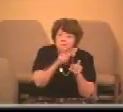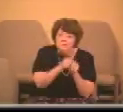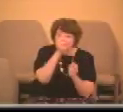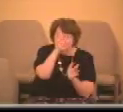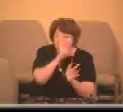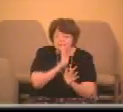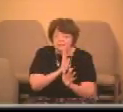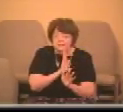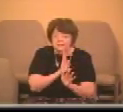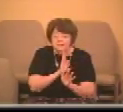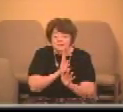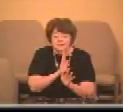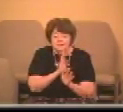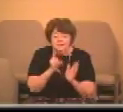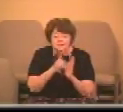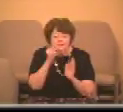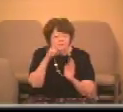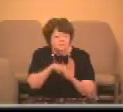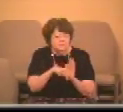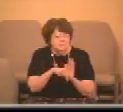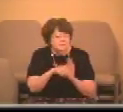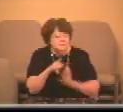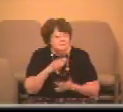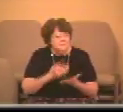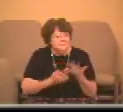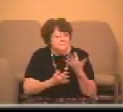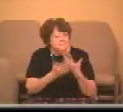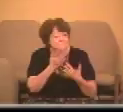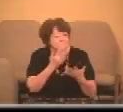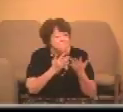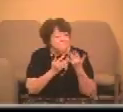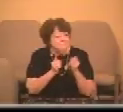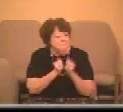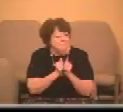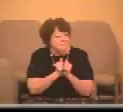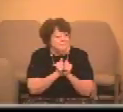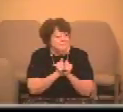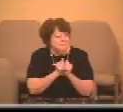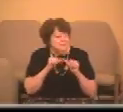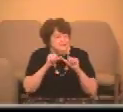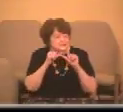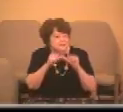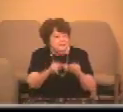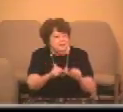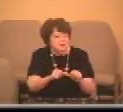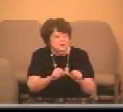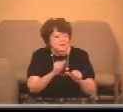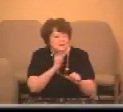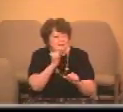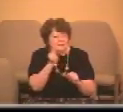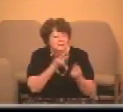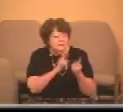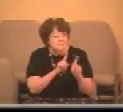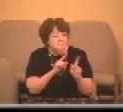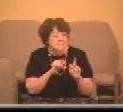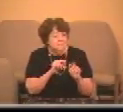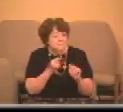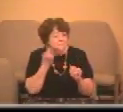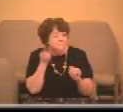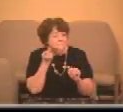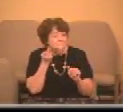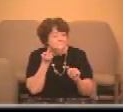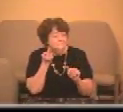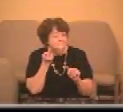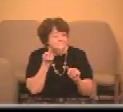stays on fire. Friends, perseverance just doesn't happen. It happens when we give